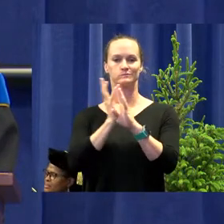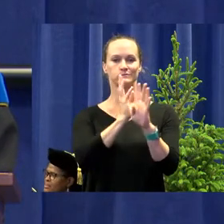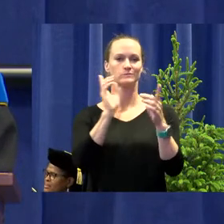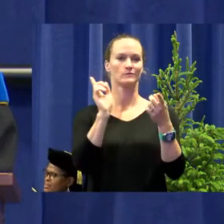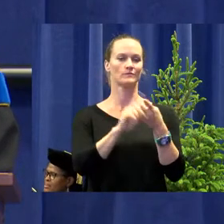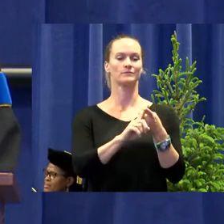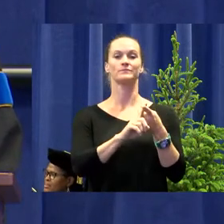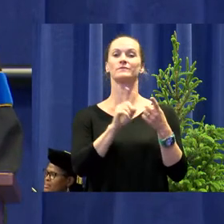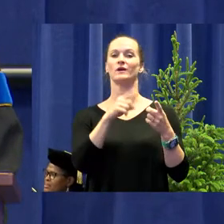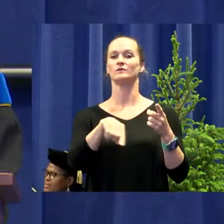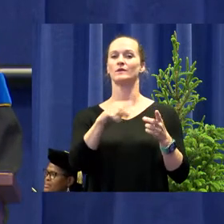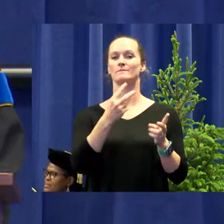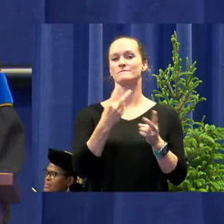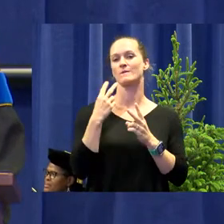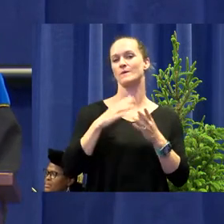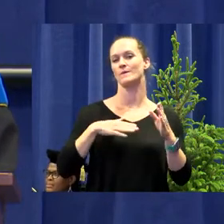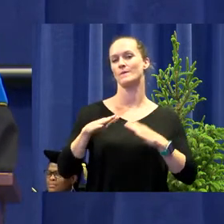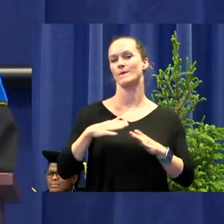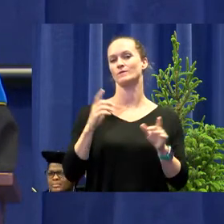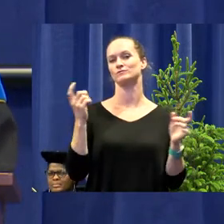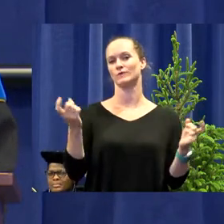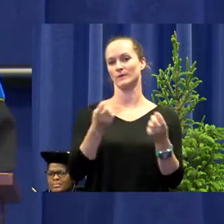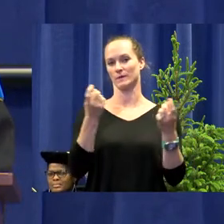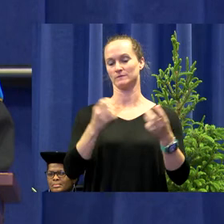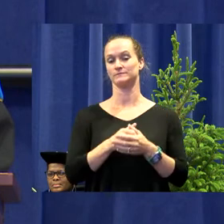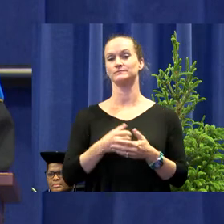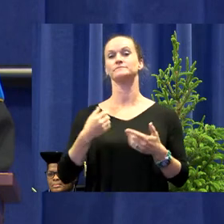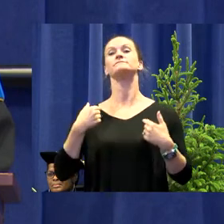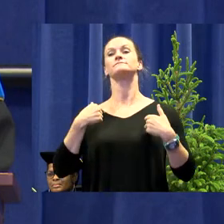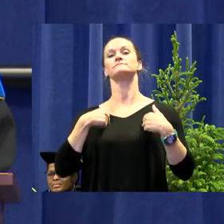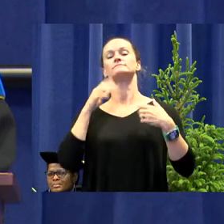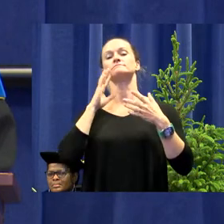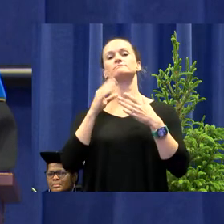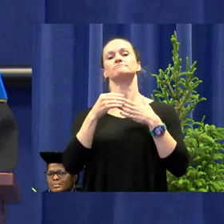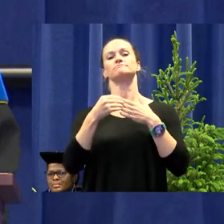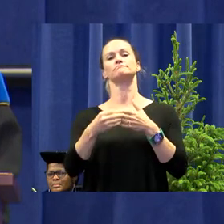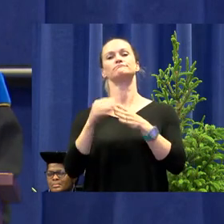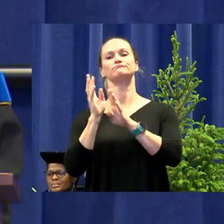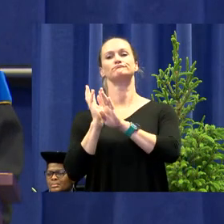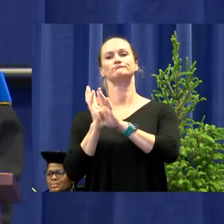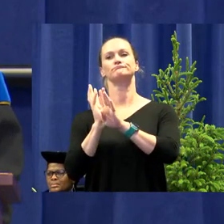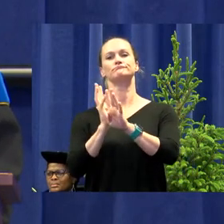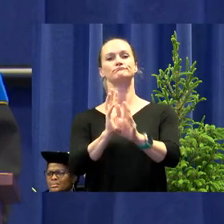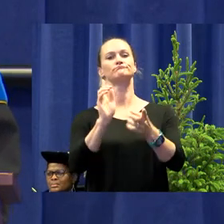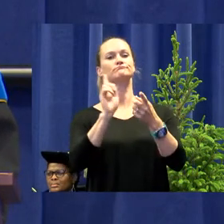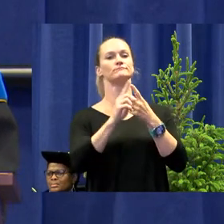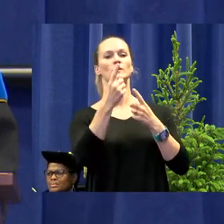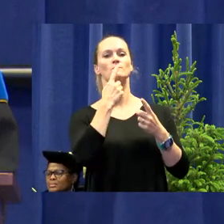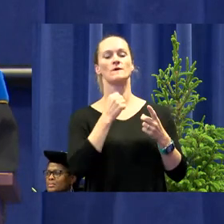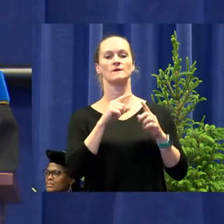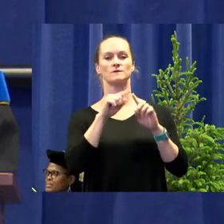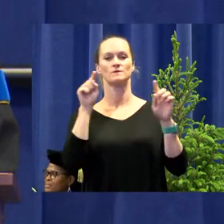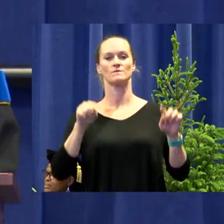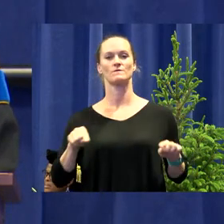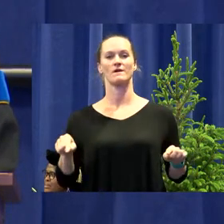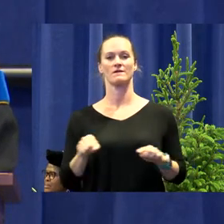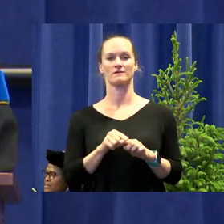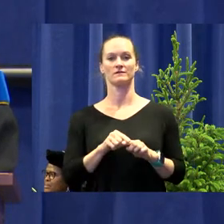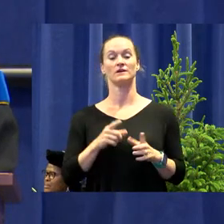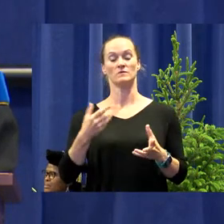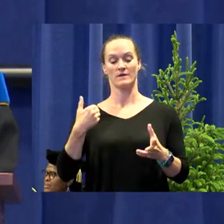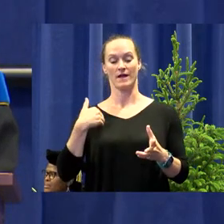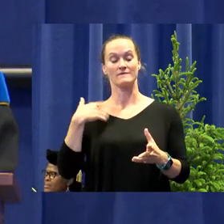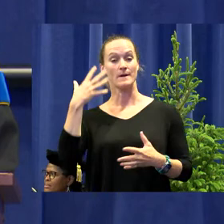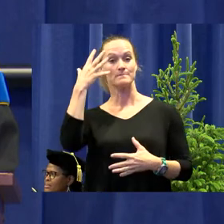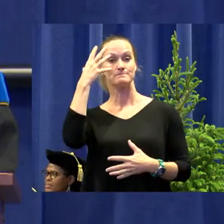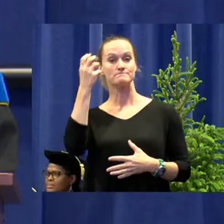will lead our graduates out of Carver and to Red Square. In fact, leading us out of the ceremony and over to the memory box